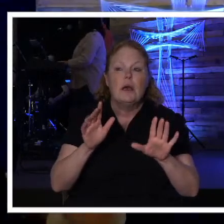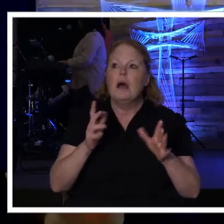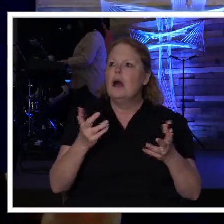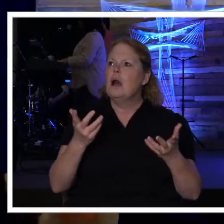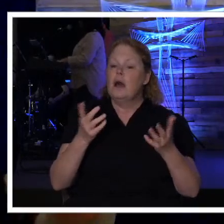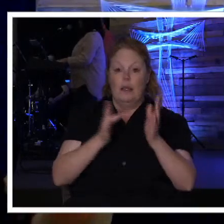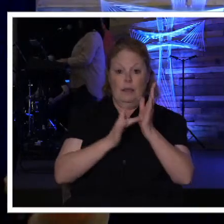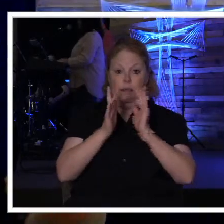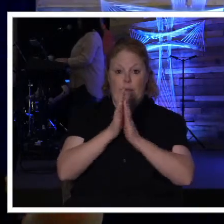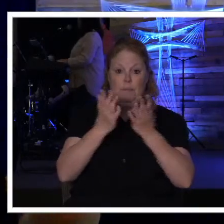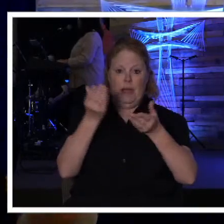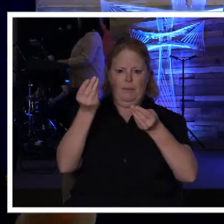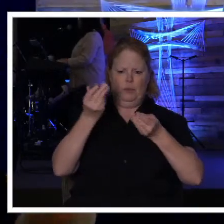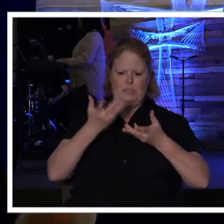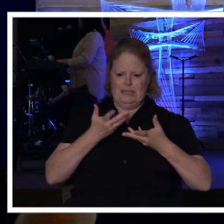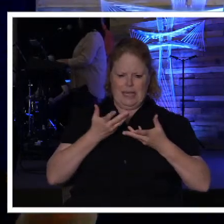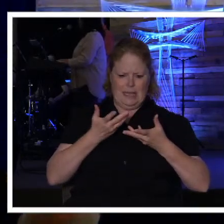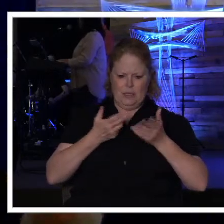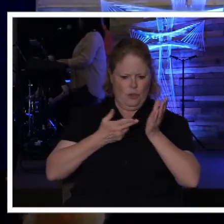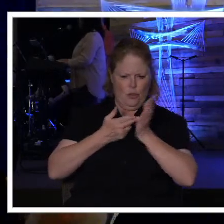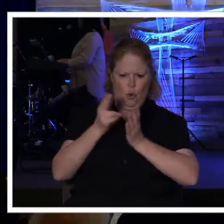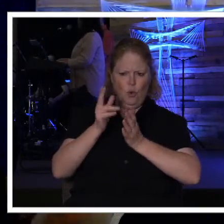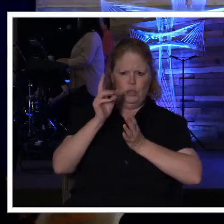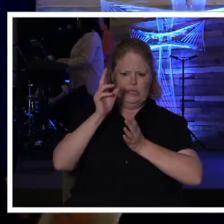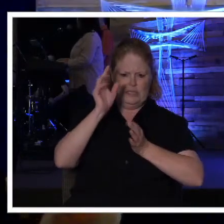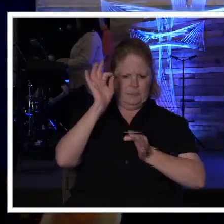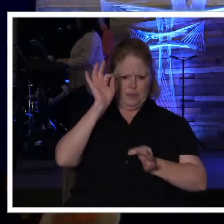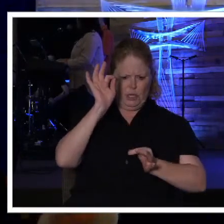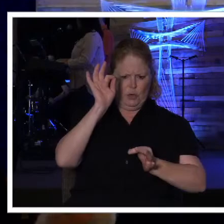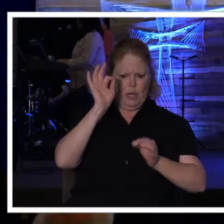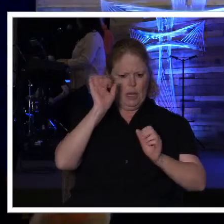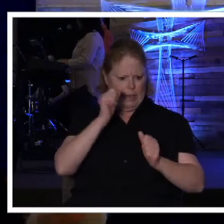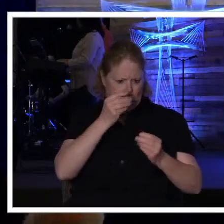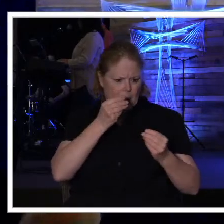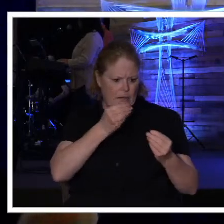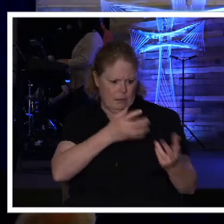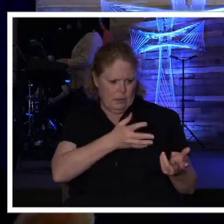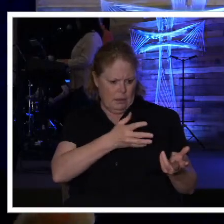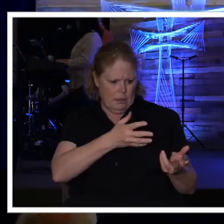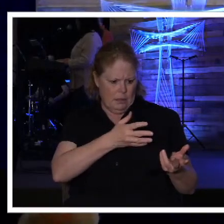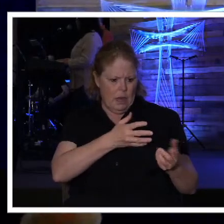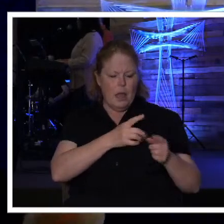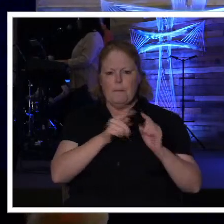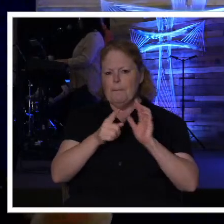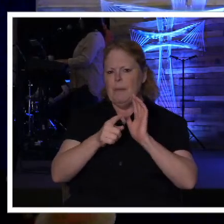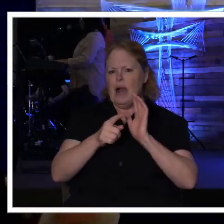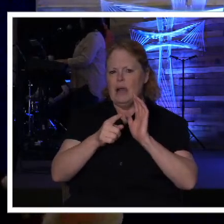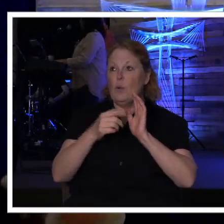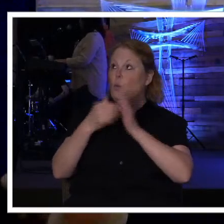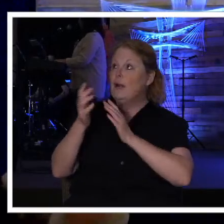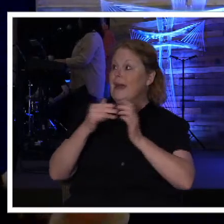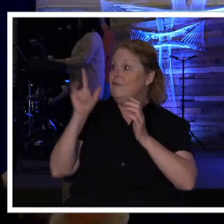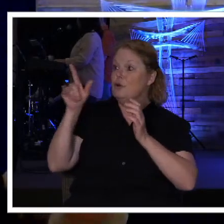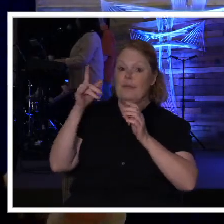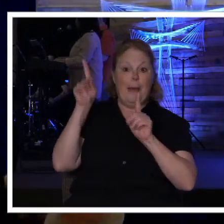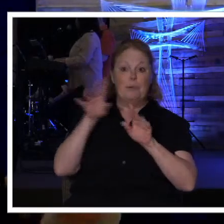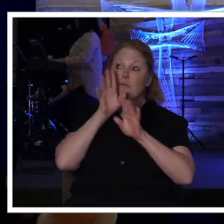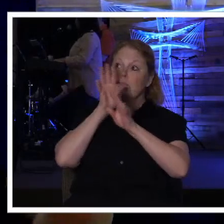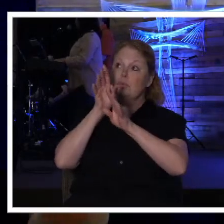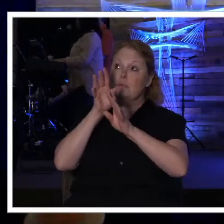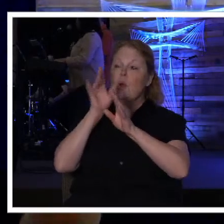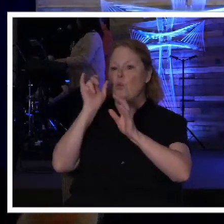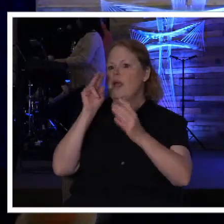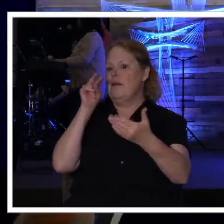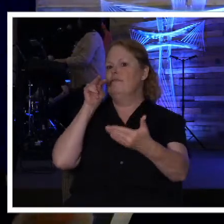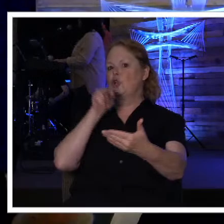the Scripture tells us that it's capable of error if we don't judge it according to the Word of God. Now, I can tell you today that word